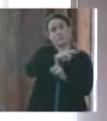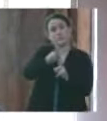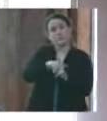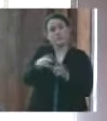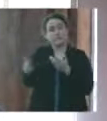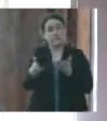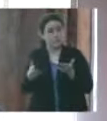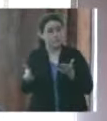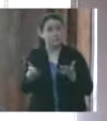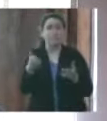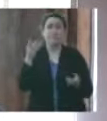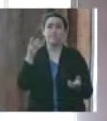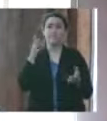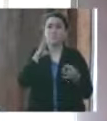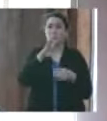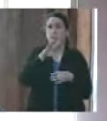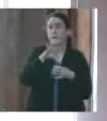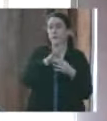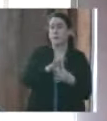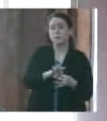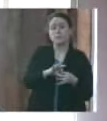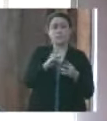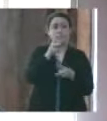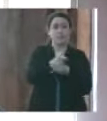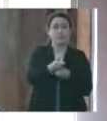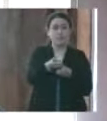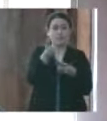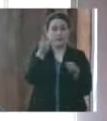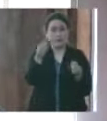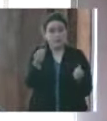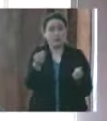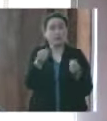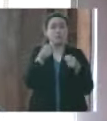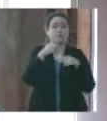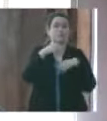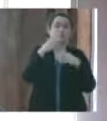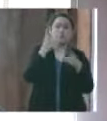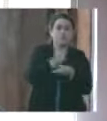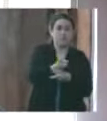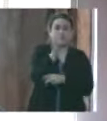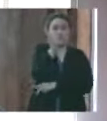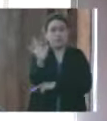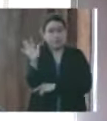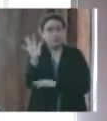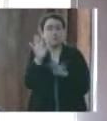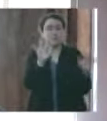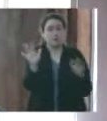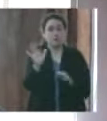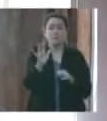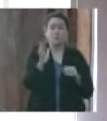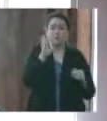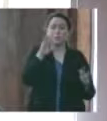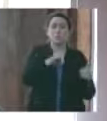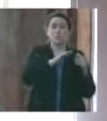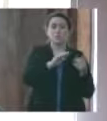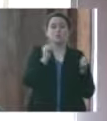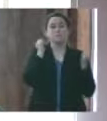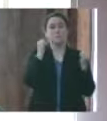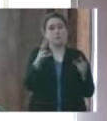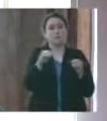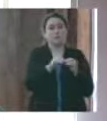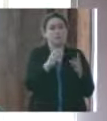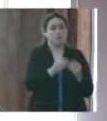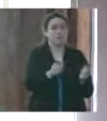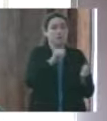reduced emissions for deforestation and forest degradation, we will address many more solutions than just the climate solution in terms of